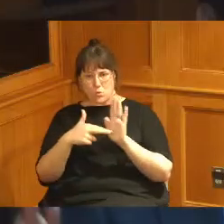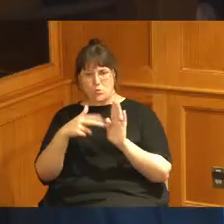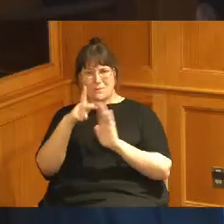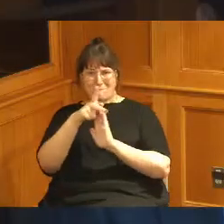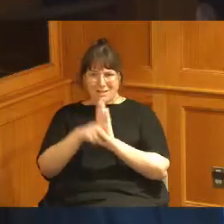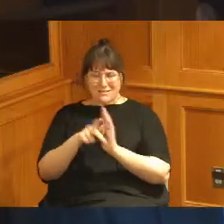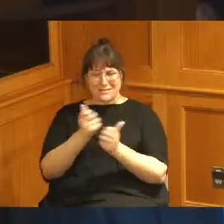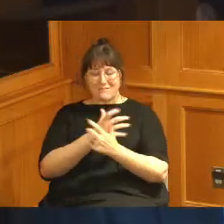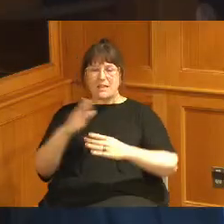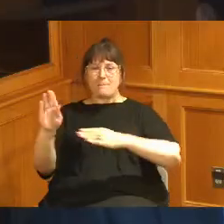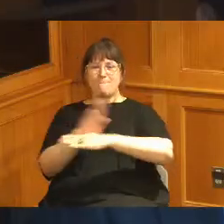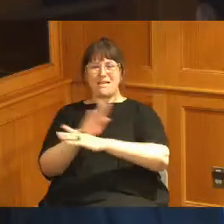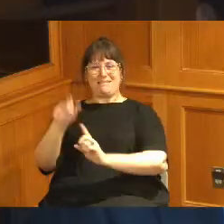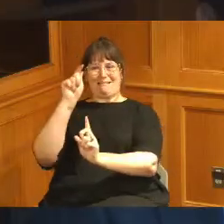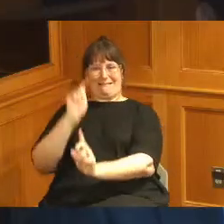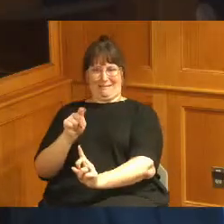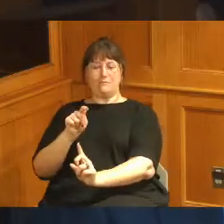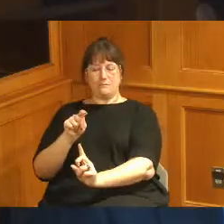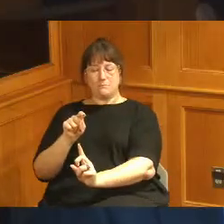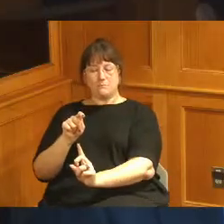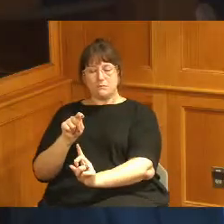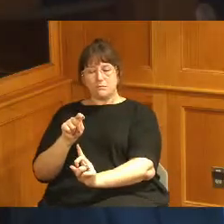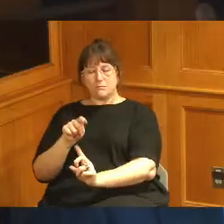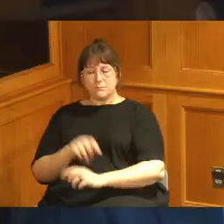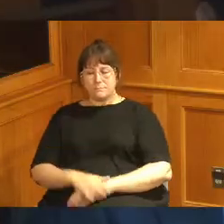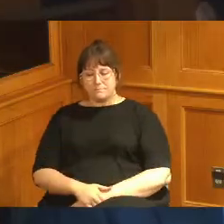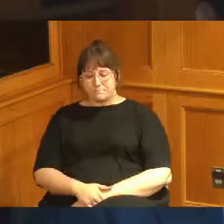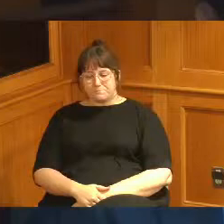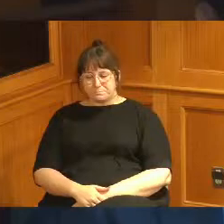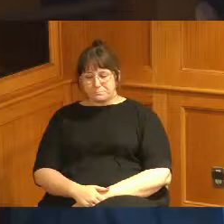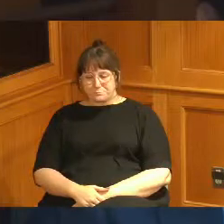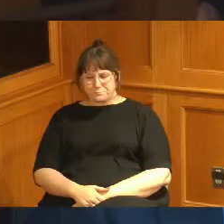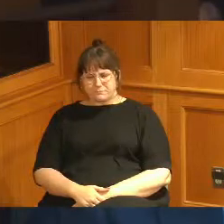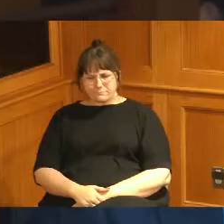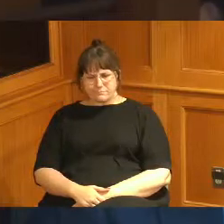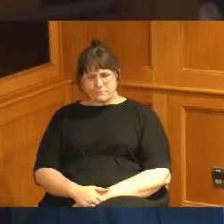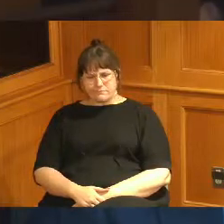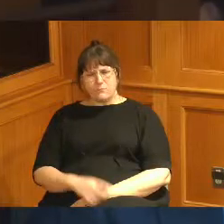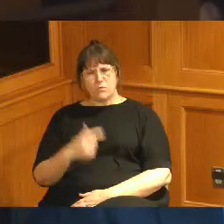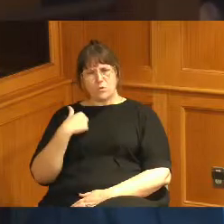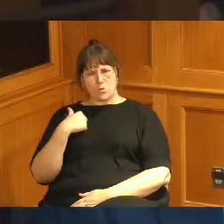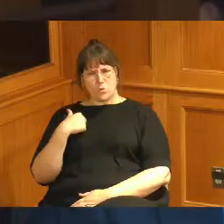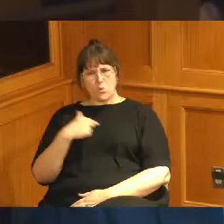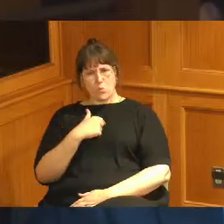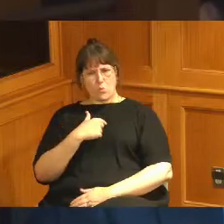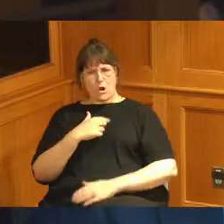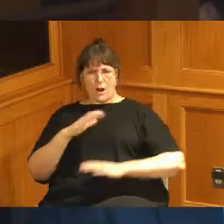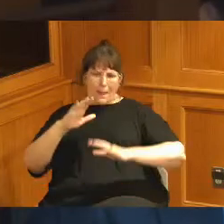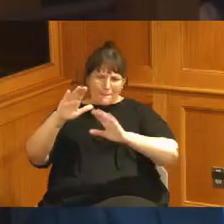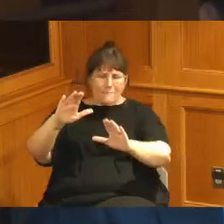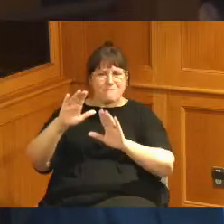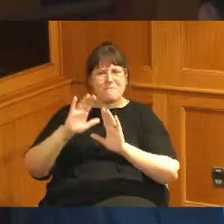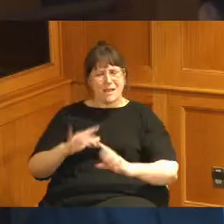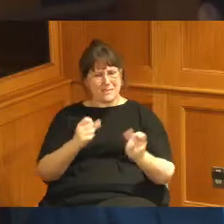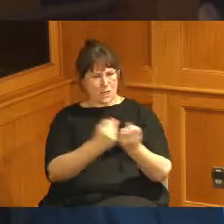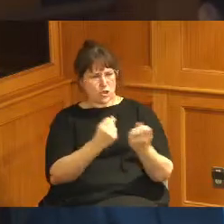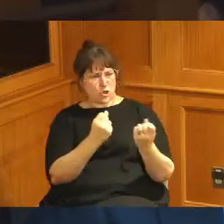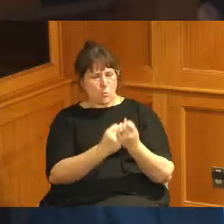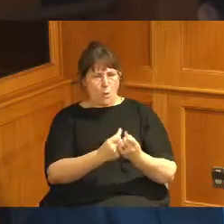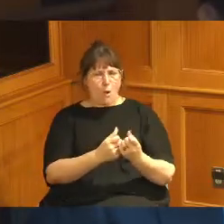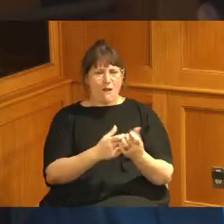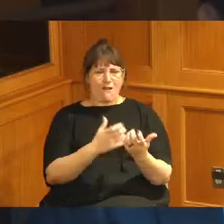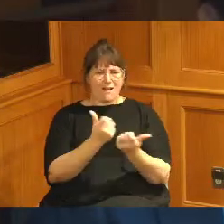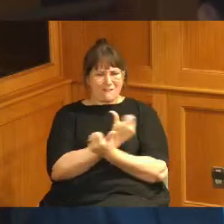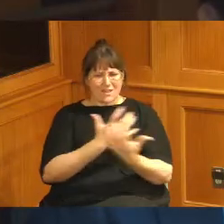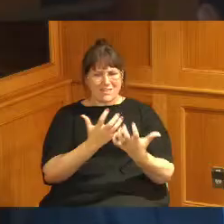a business. And so while, I think we do a fantastic job, we got great fans all over the country, but